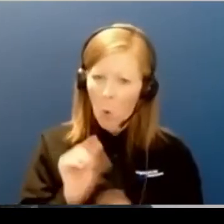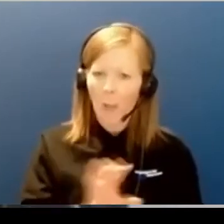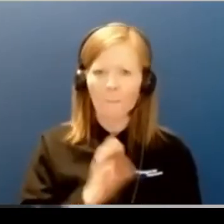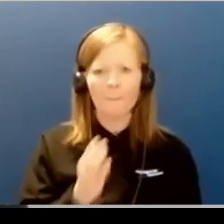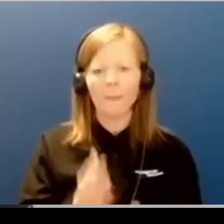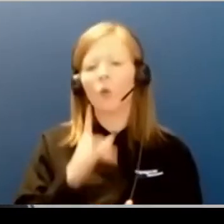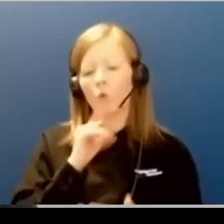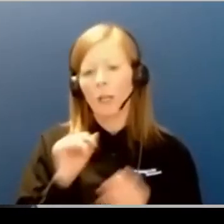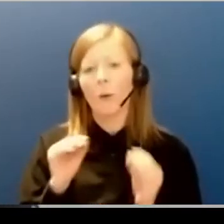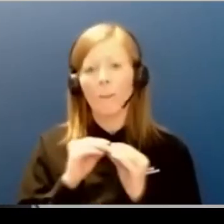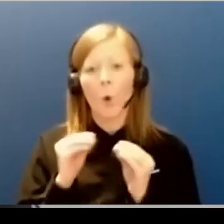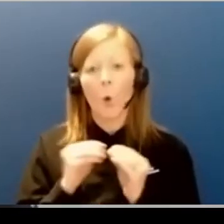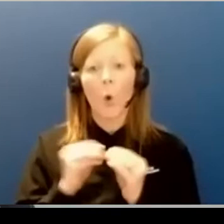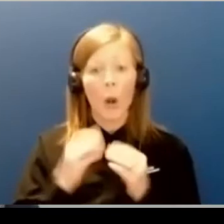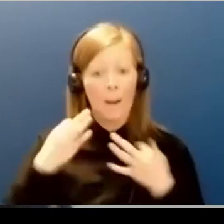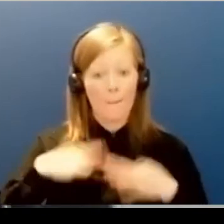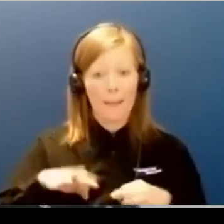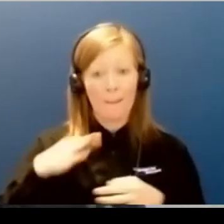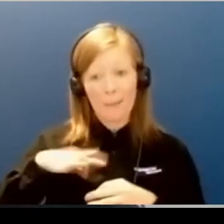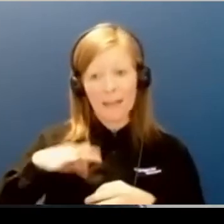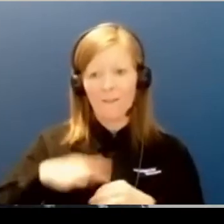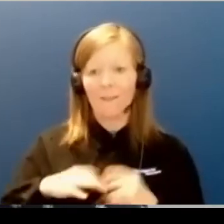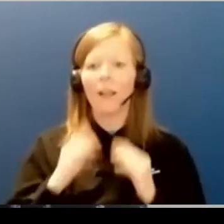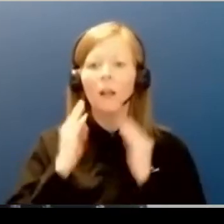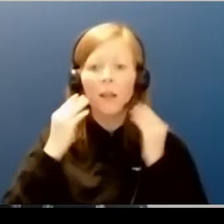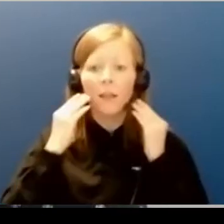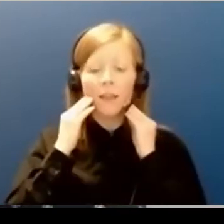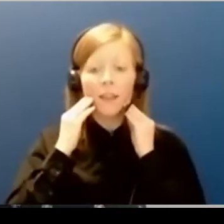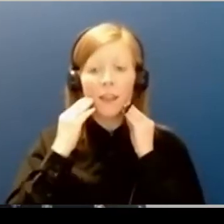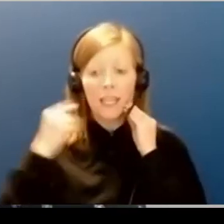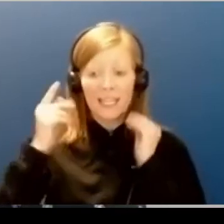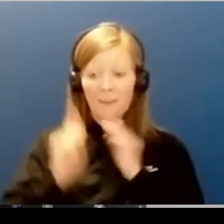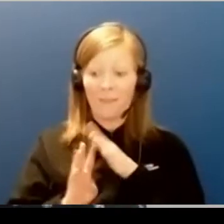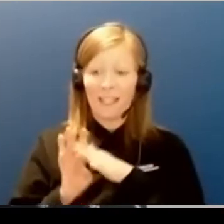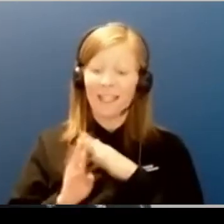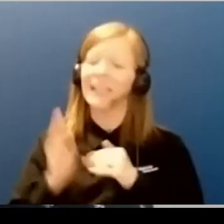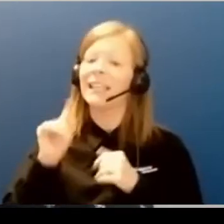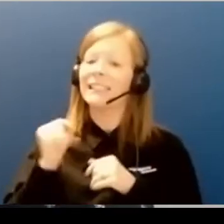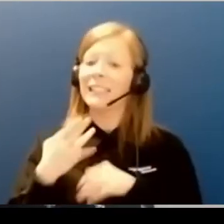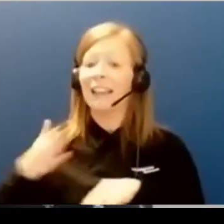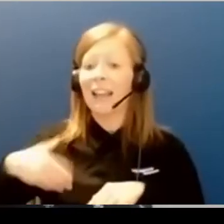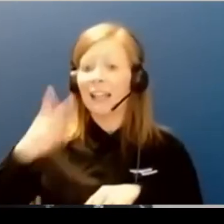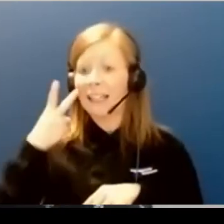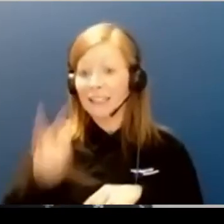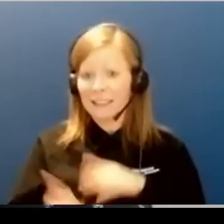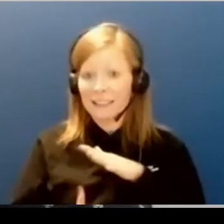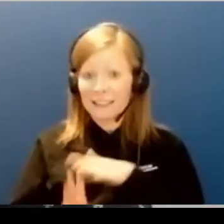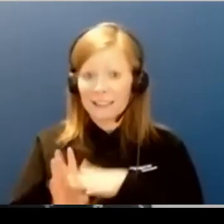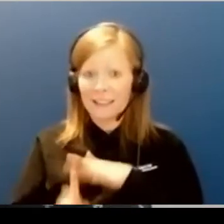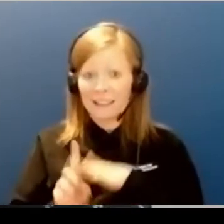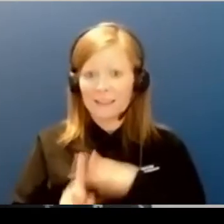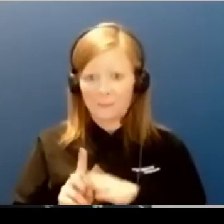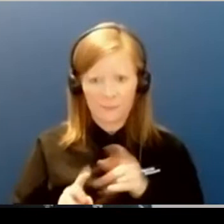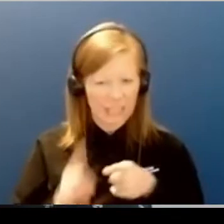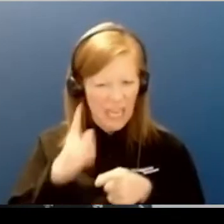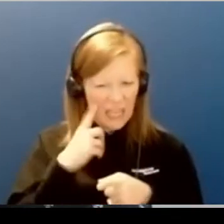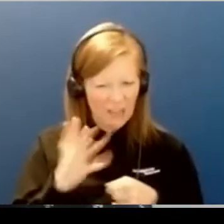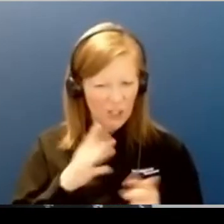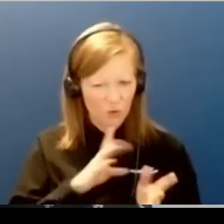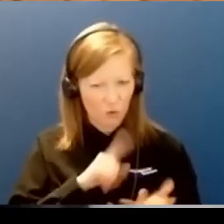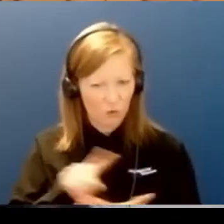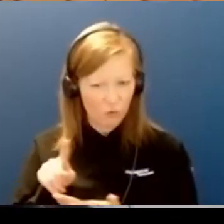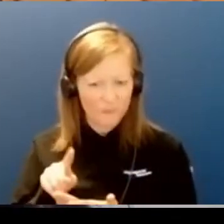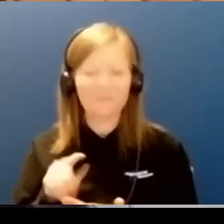really going to benefit the teeth that are growing underneath the jaws. And I think, Catherine, I might have covered those.